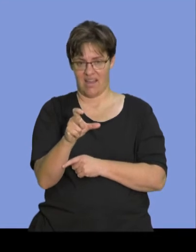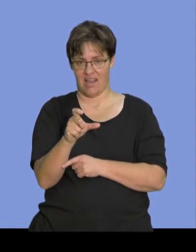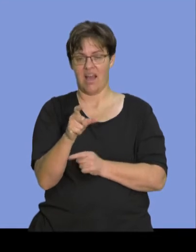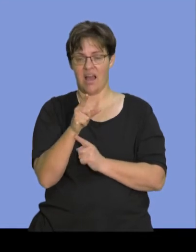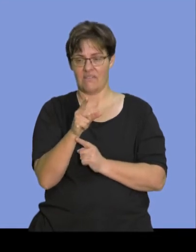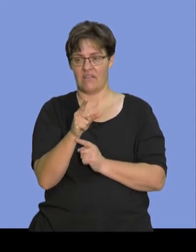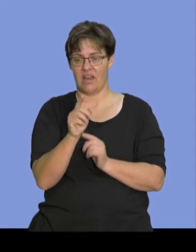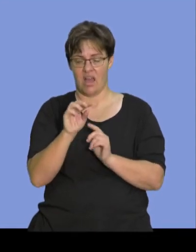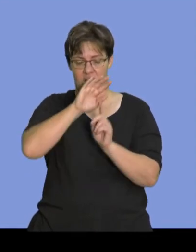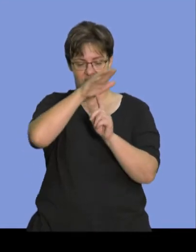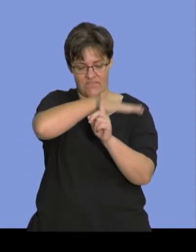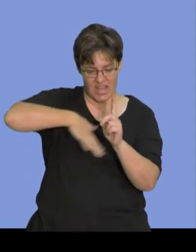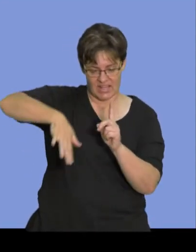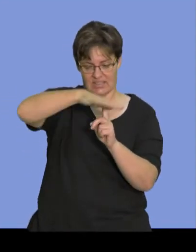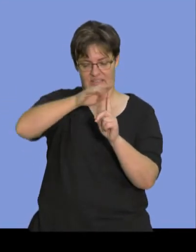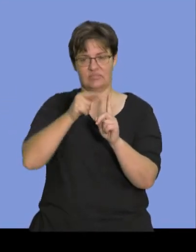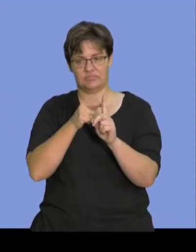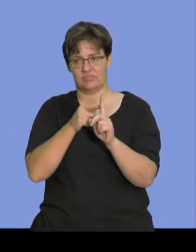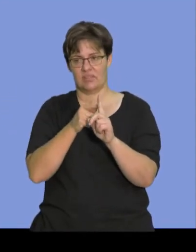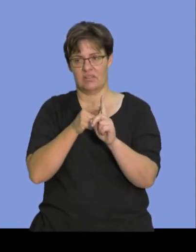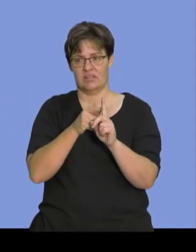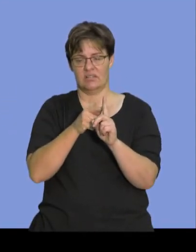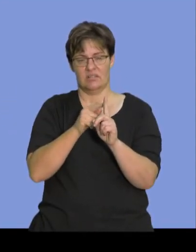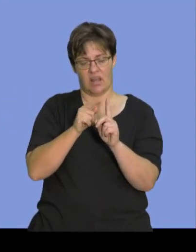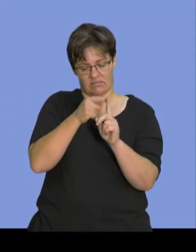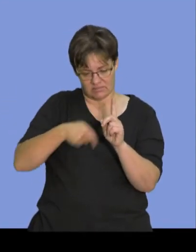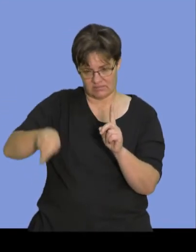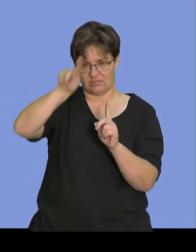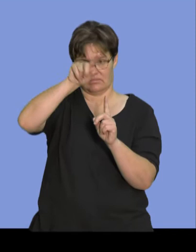field that actually exists around this